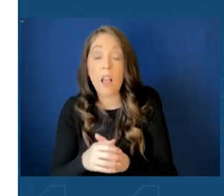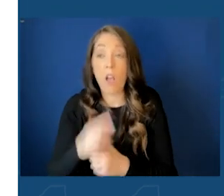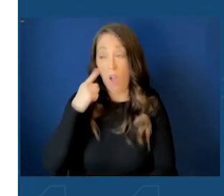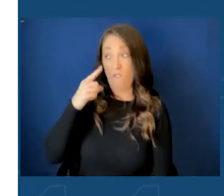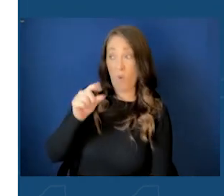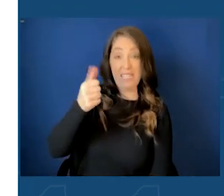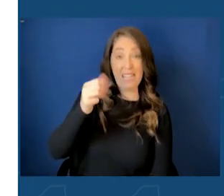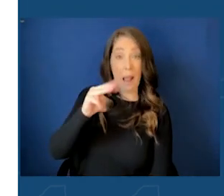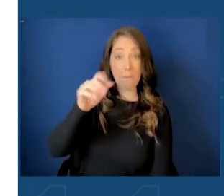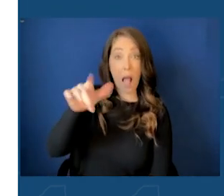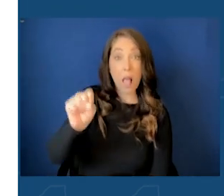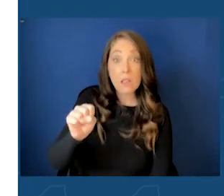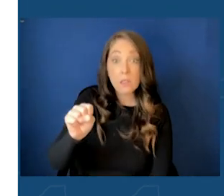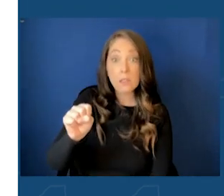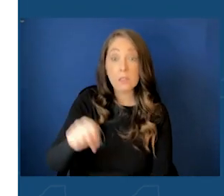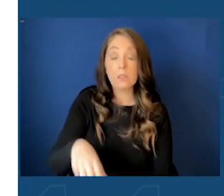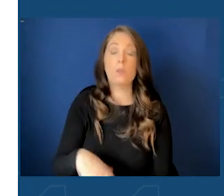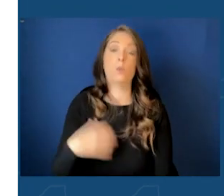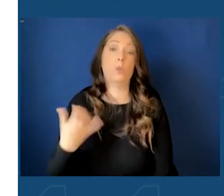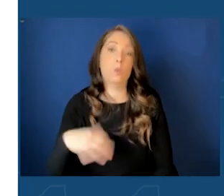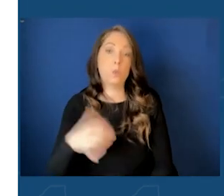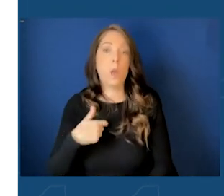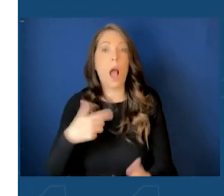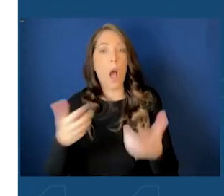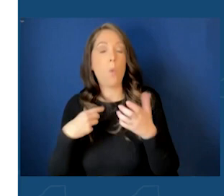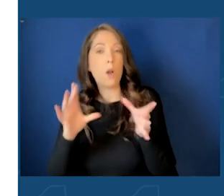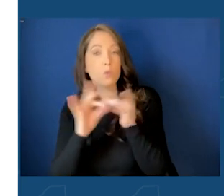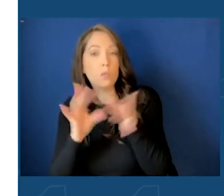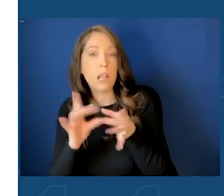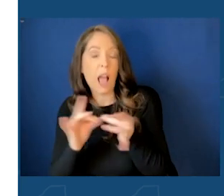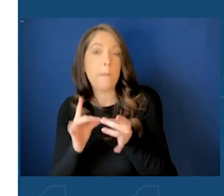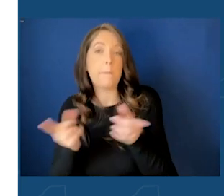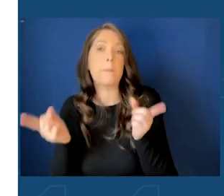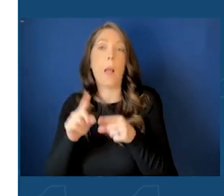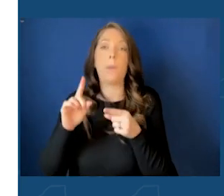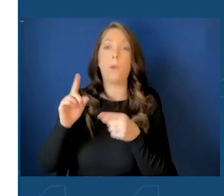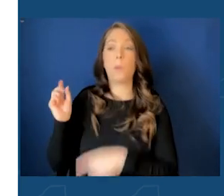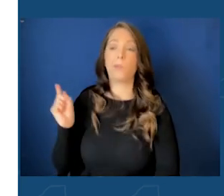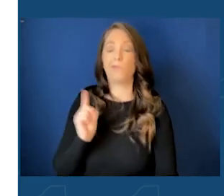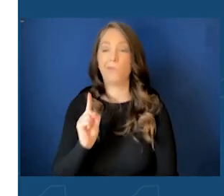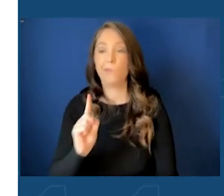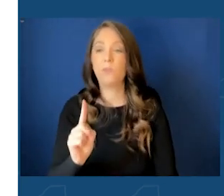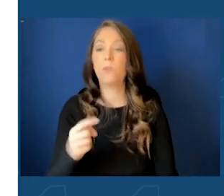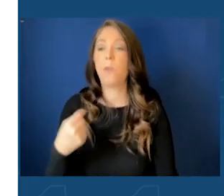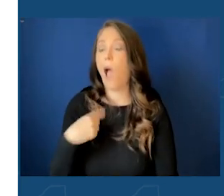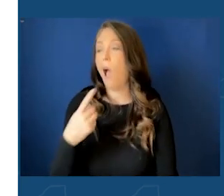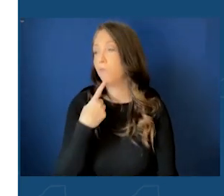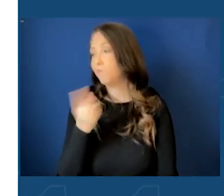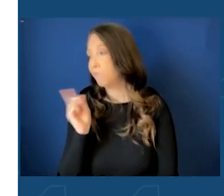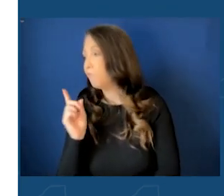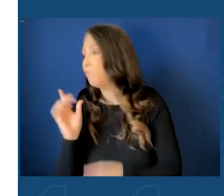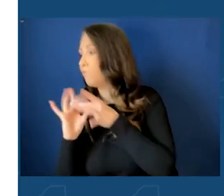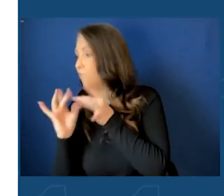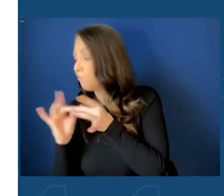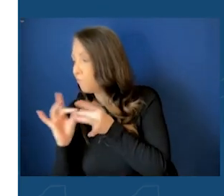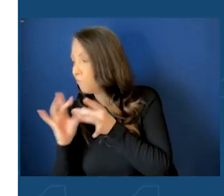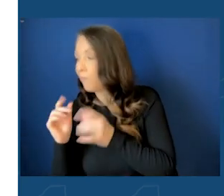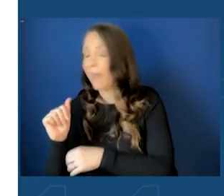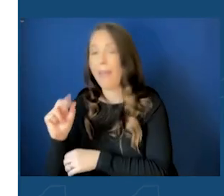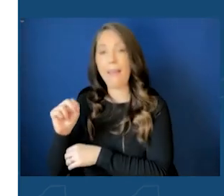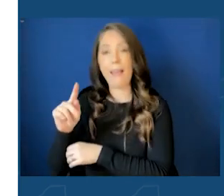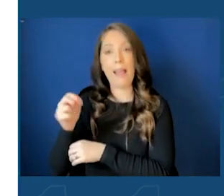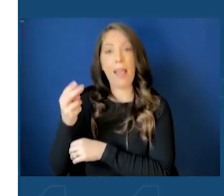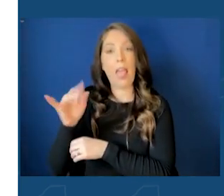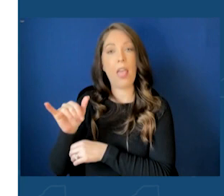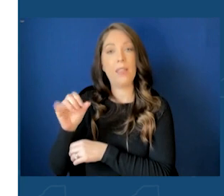And I just want to say, as we were coming out, I said to our friend Anthony Simon, representing